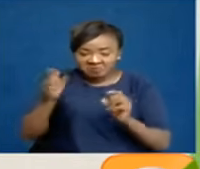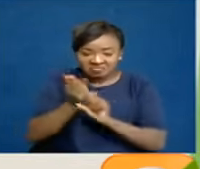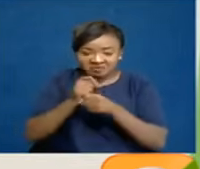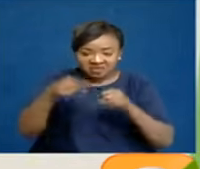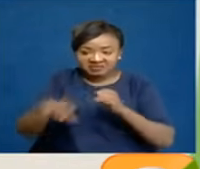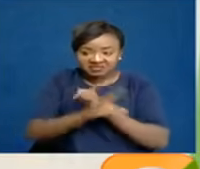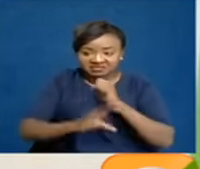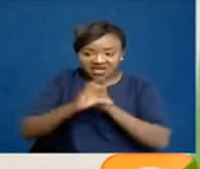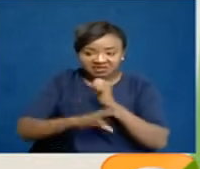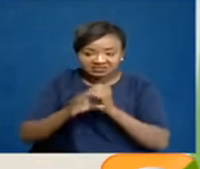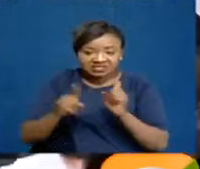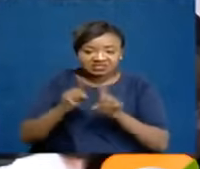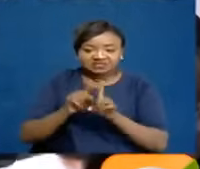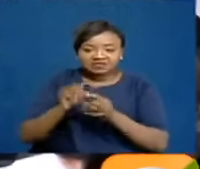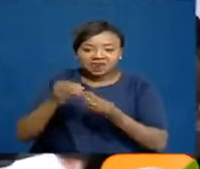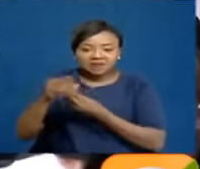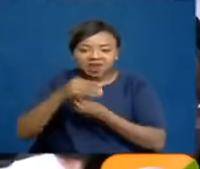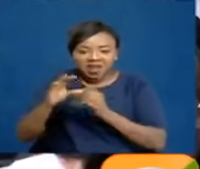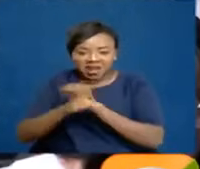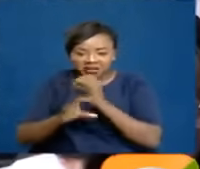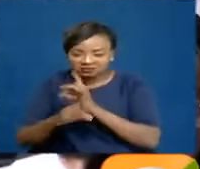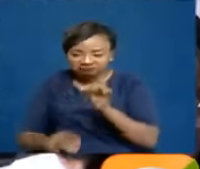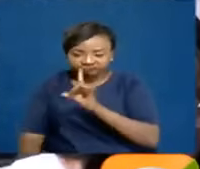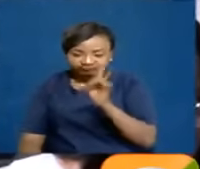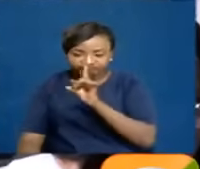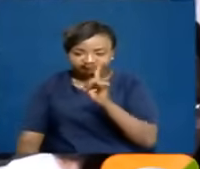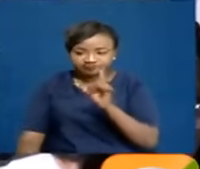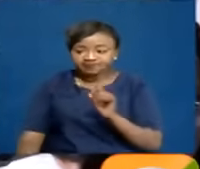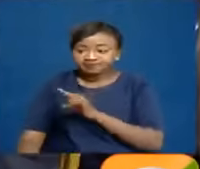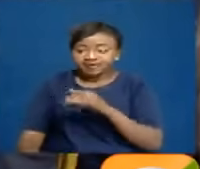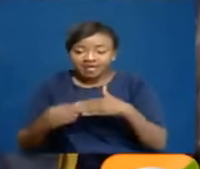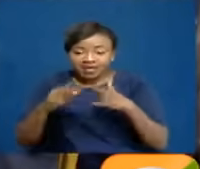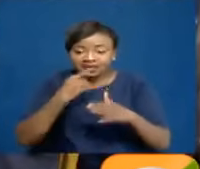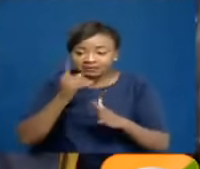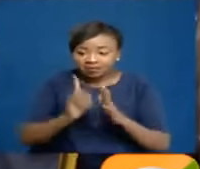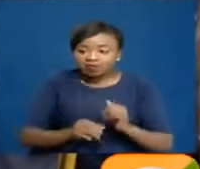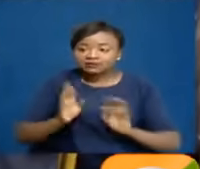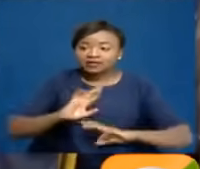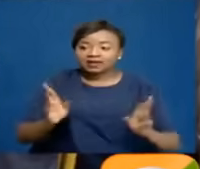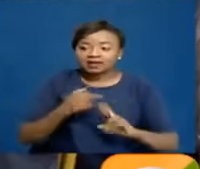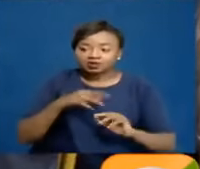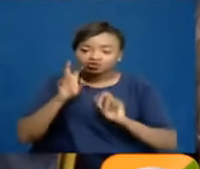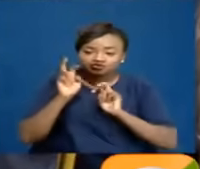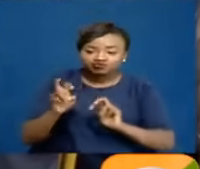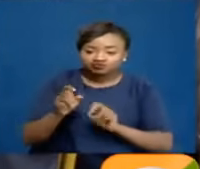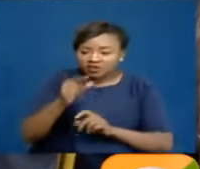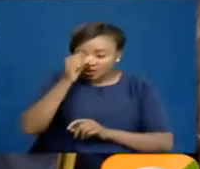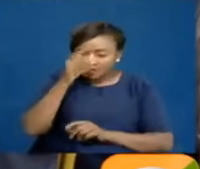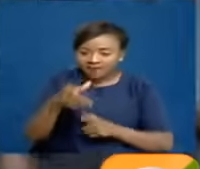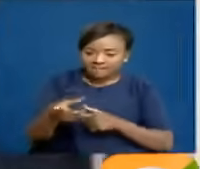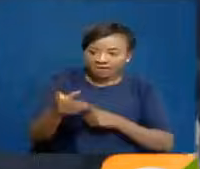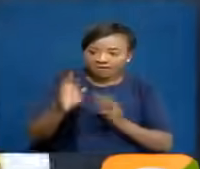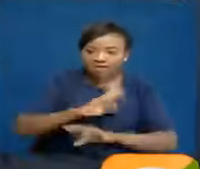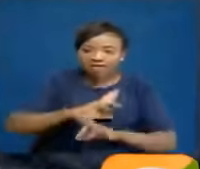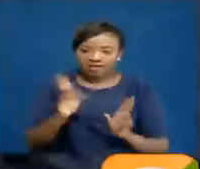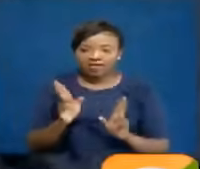will be a multi-party democracy. The leaders have vowed to keep the government in check, saying they are the official opposition leaders.